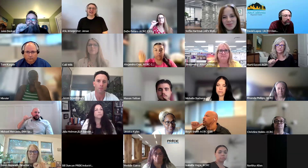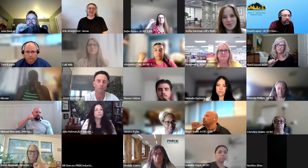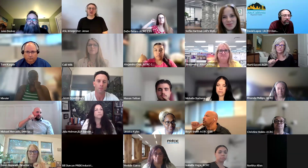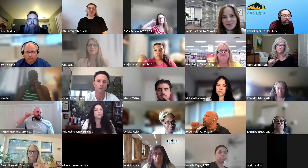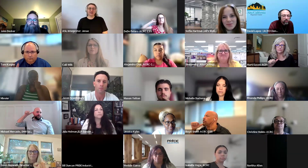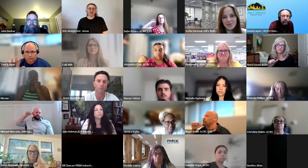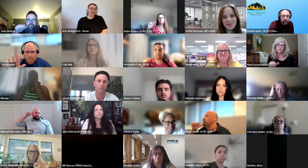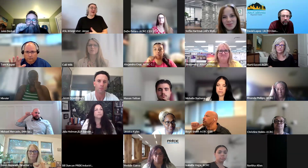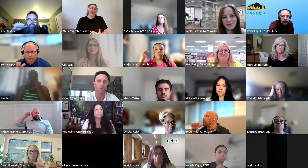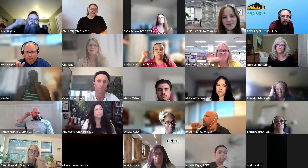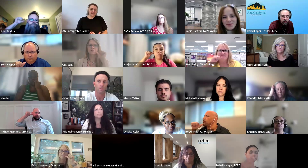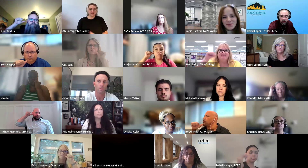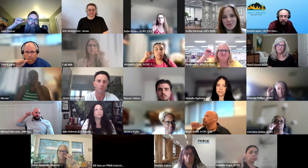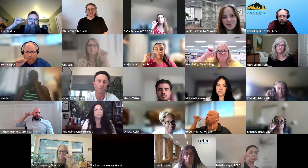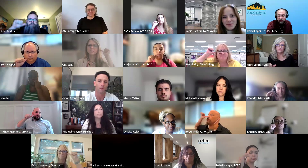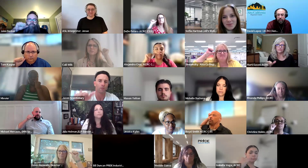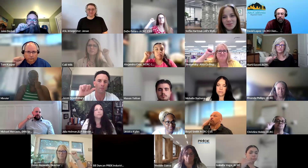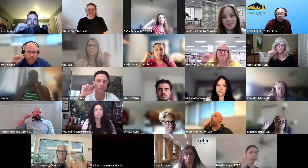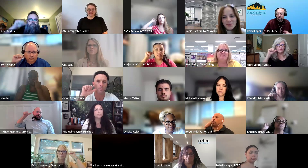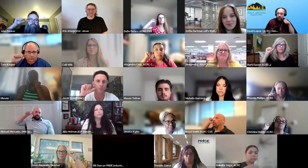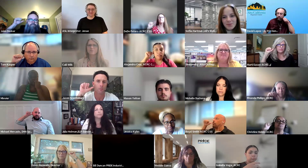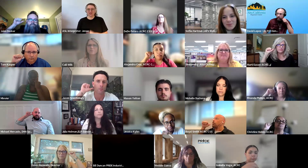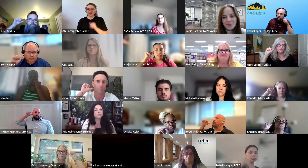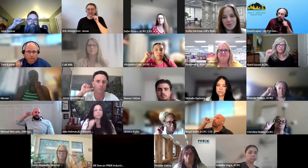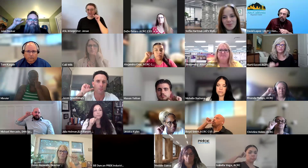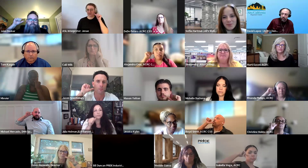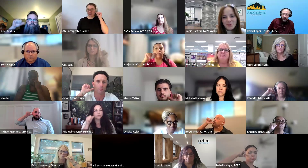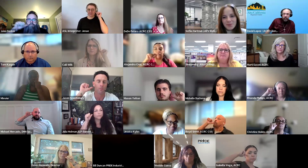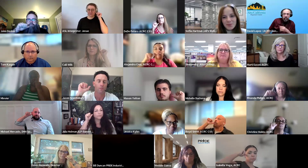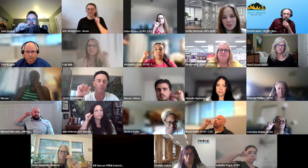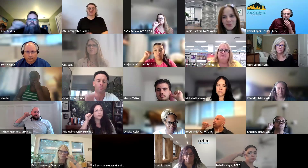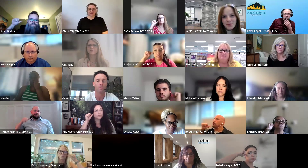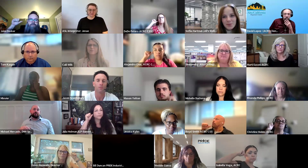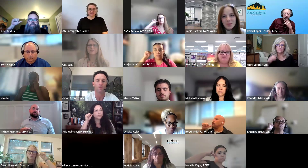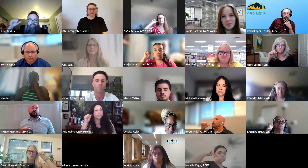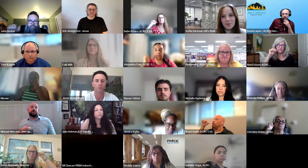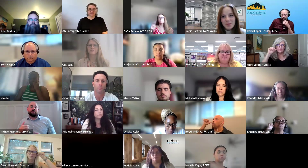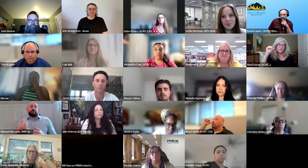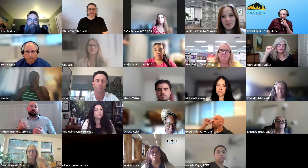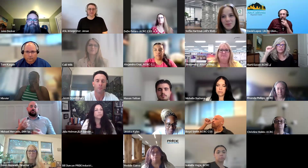So imagine like you're going in the past. So yesterday.